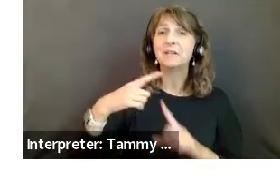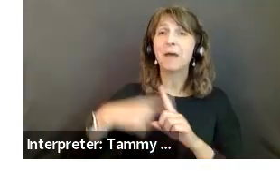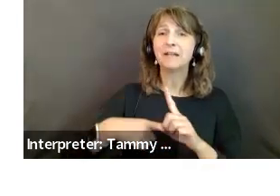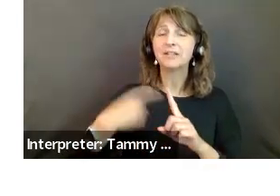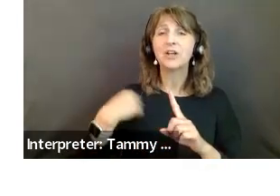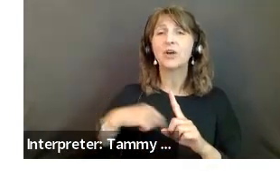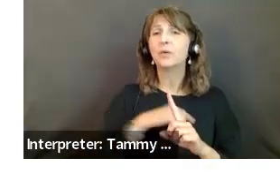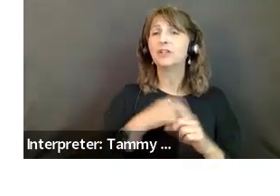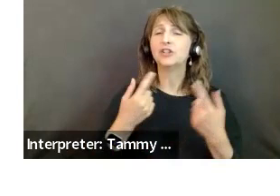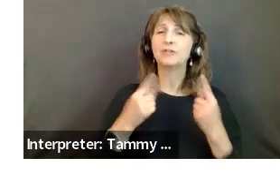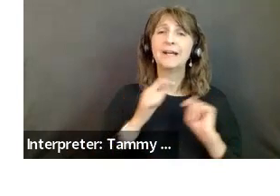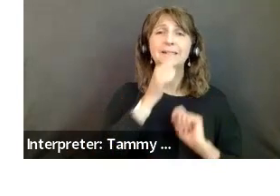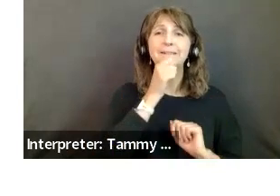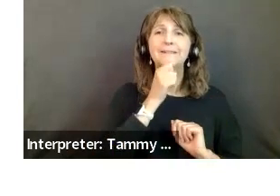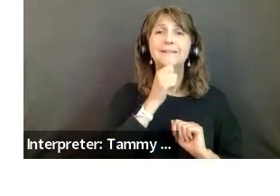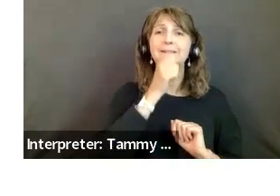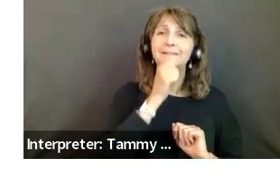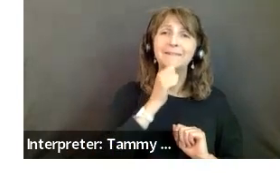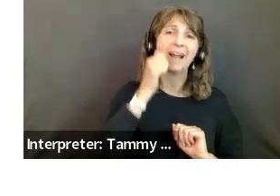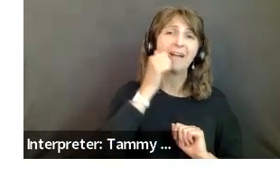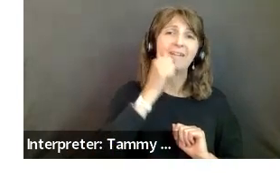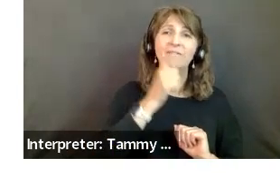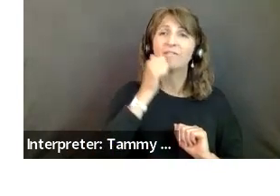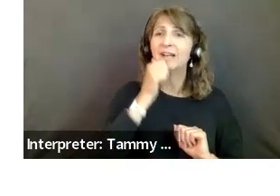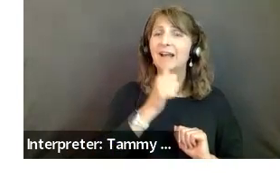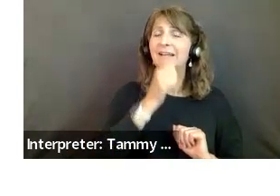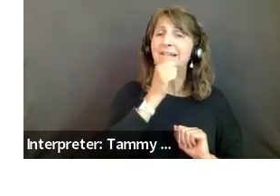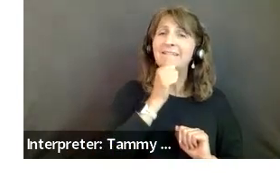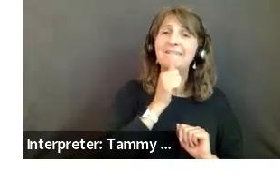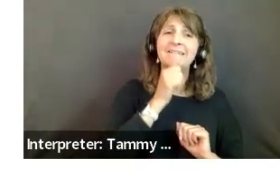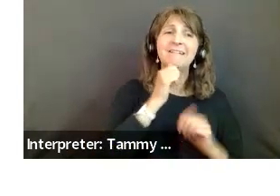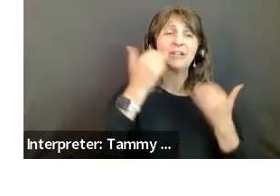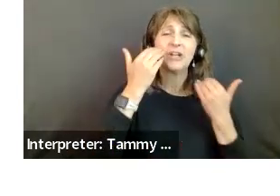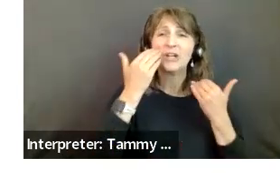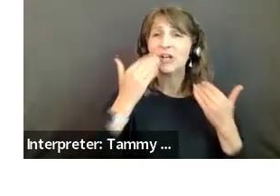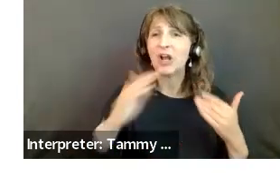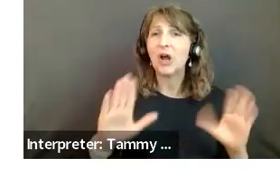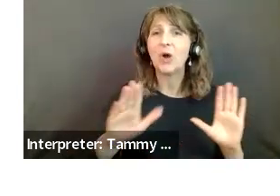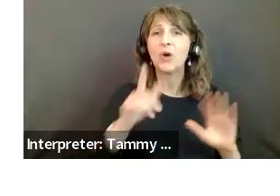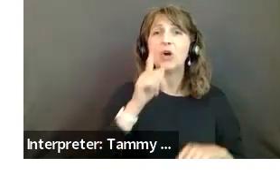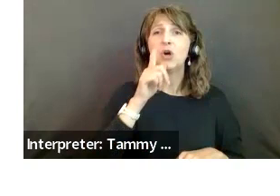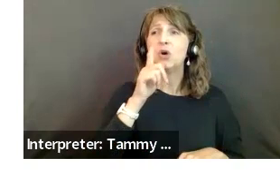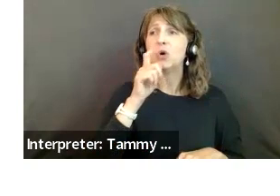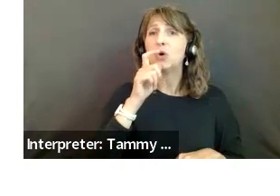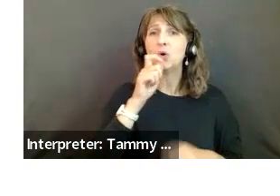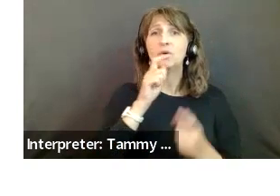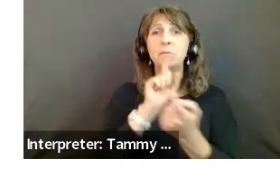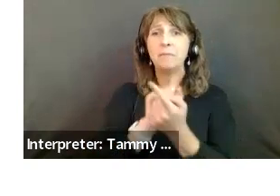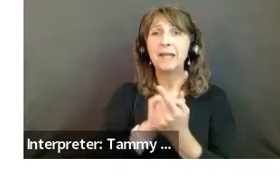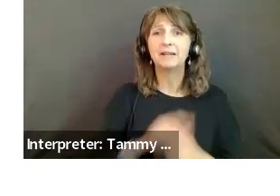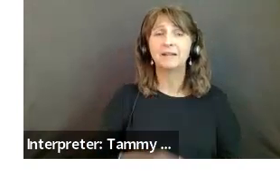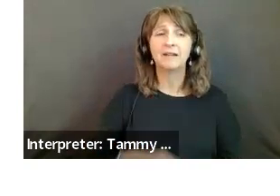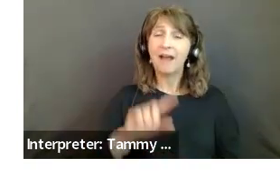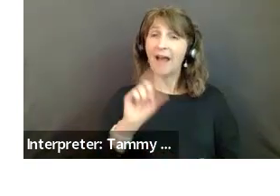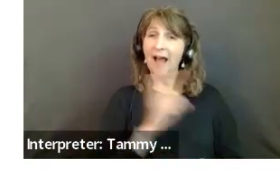day. We didn't know where to go, who to turn to. We didn't even know what questions to ask the pediatrician to kind of point us in a